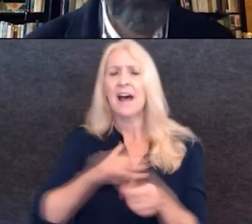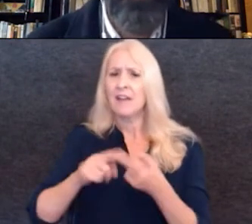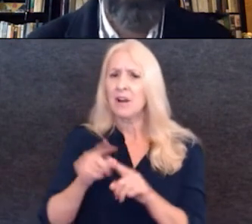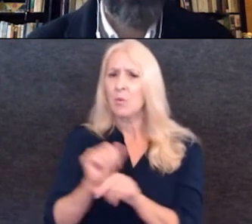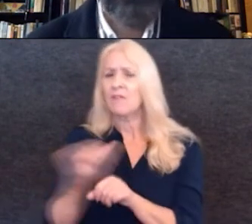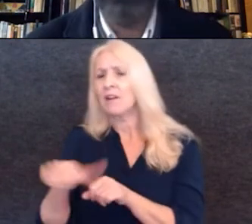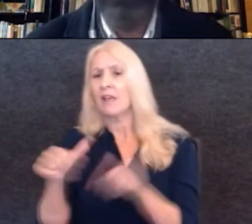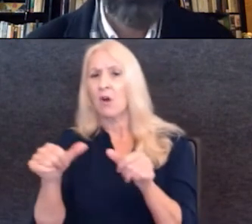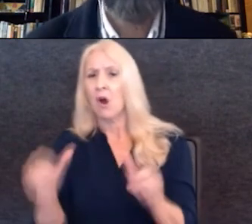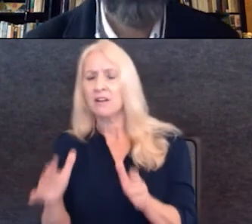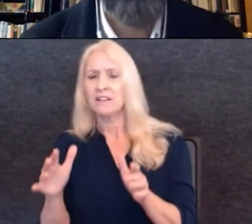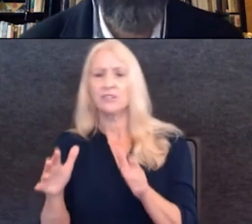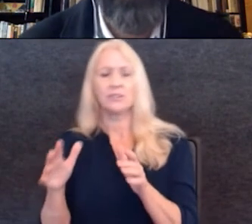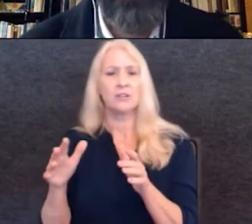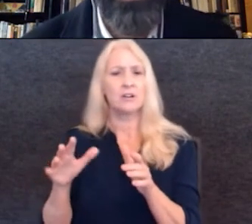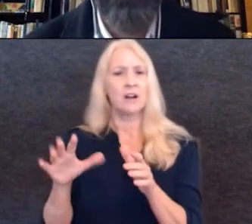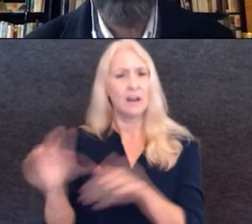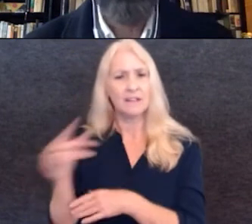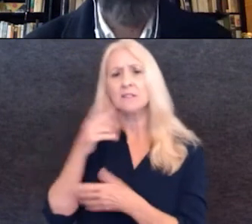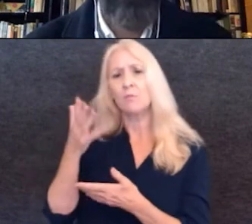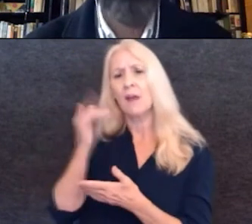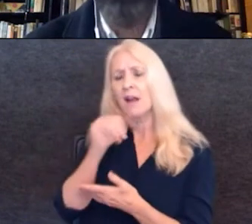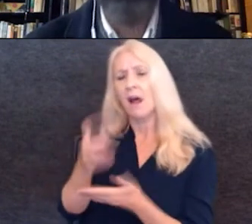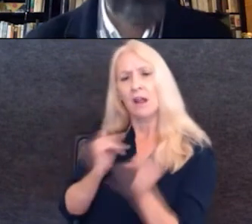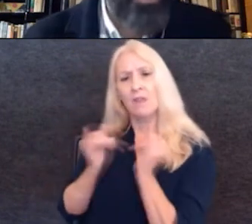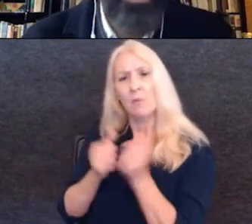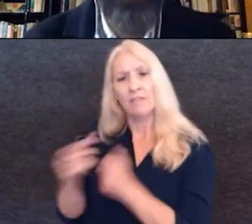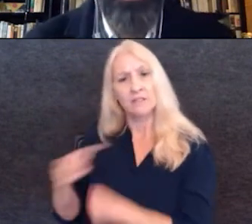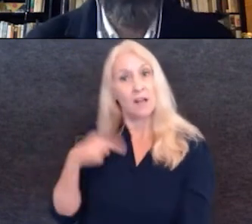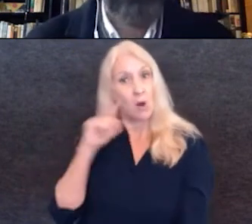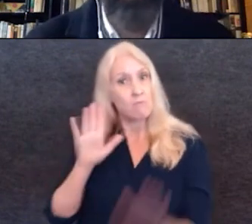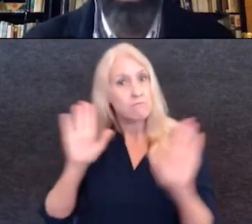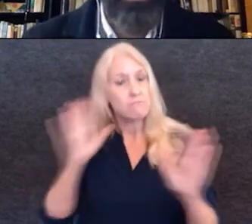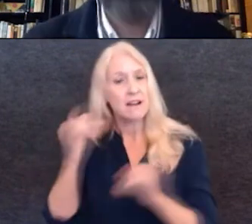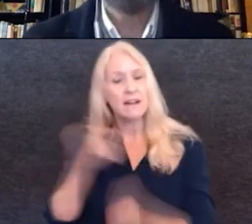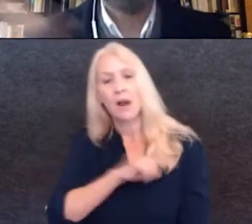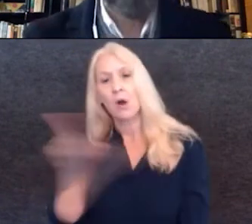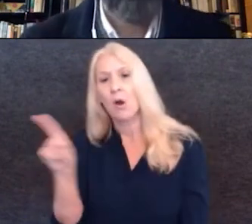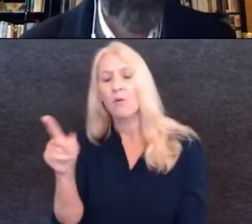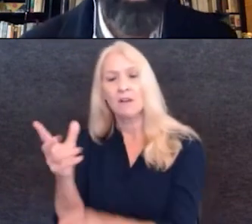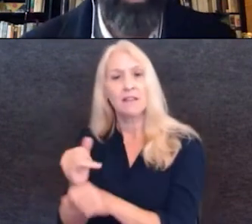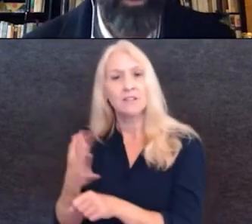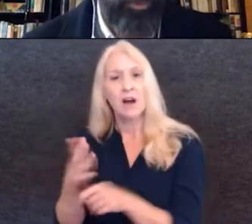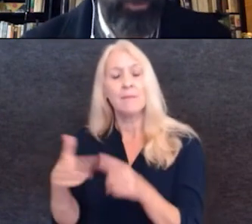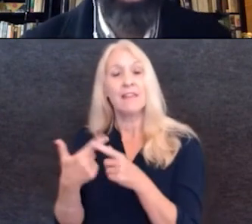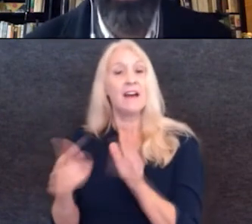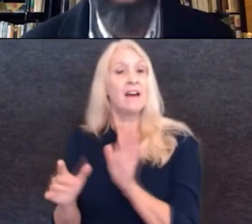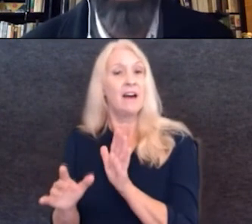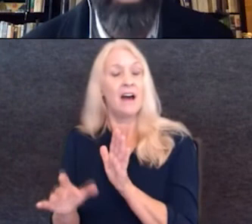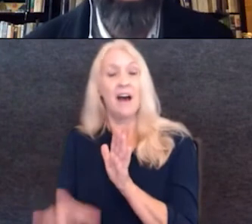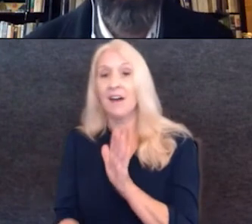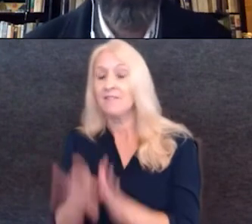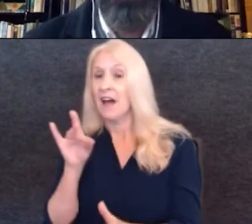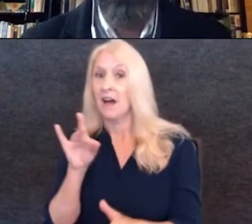you interview with us? And I said, you know what? That sounds like a great idea. I went there and interviewed, I got a job, and I discovered the world of